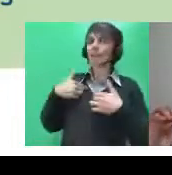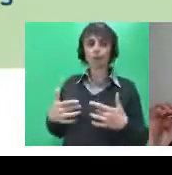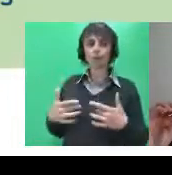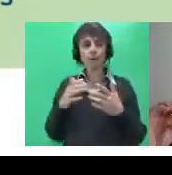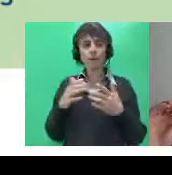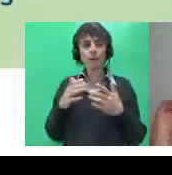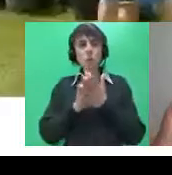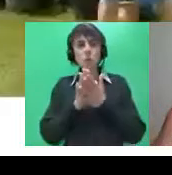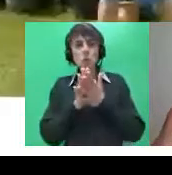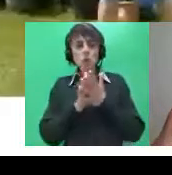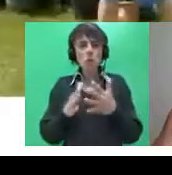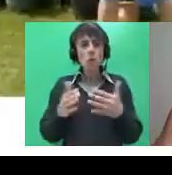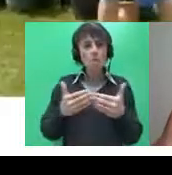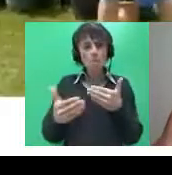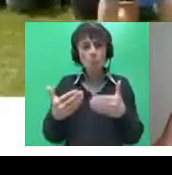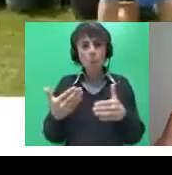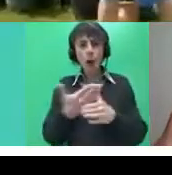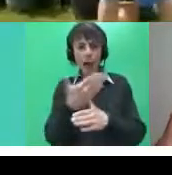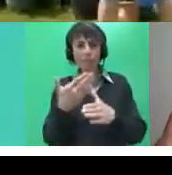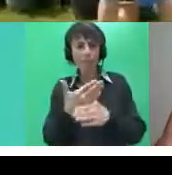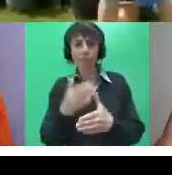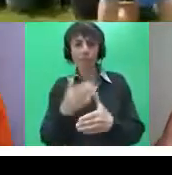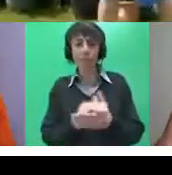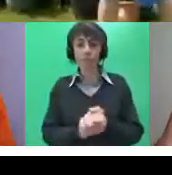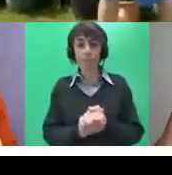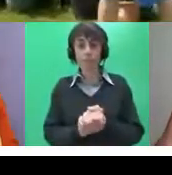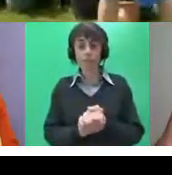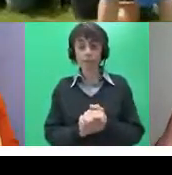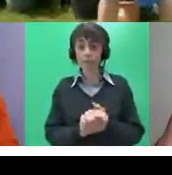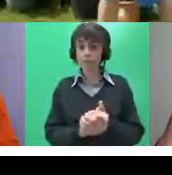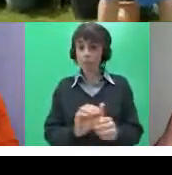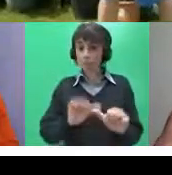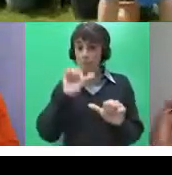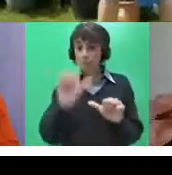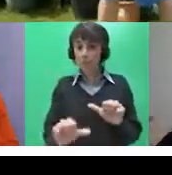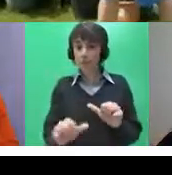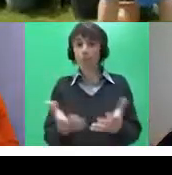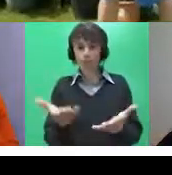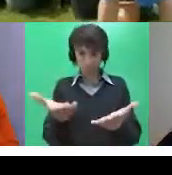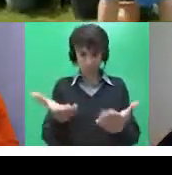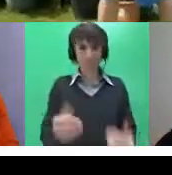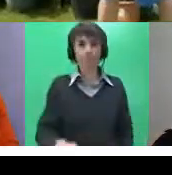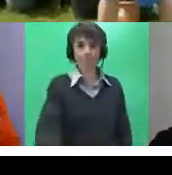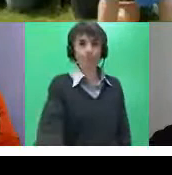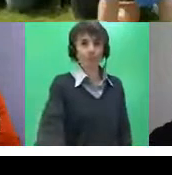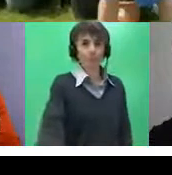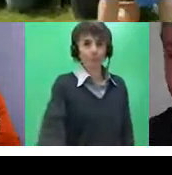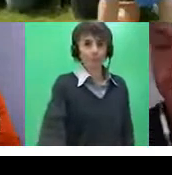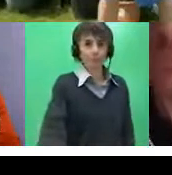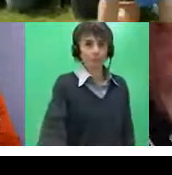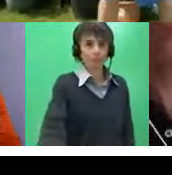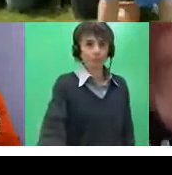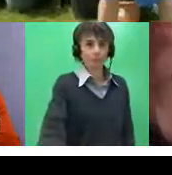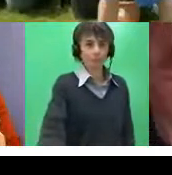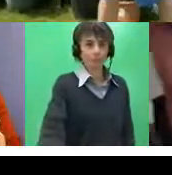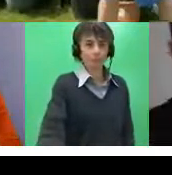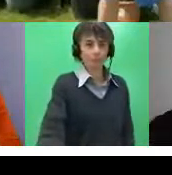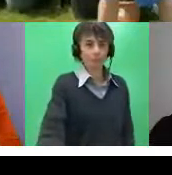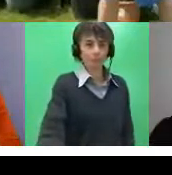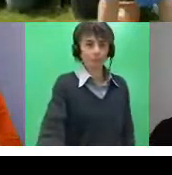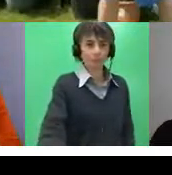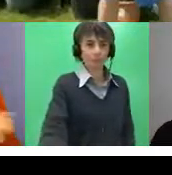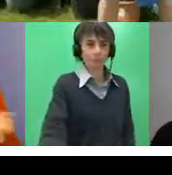please. So what's next for We Are Undefeatable? Well, we're currently on television until the end of the month. We've